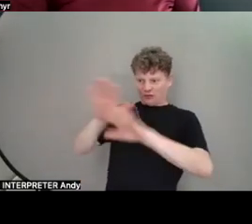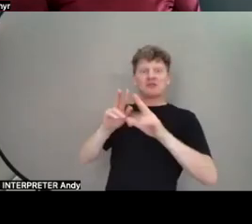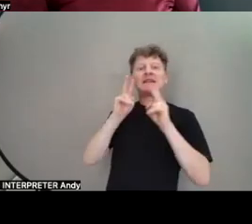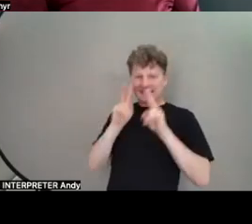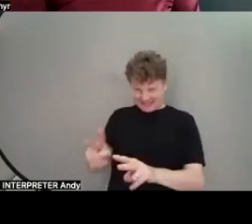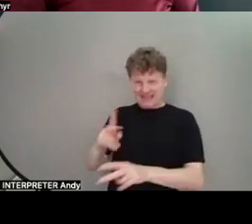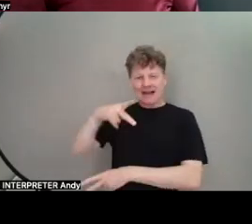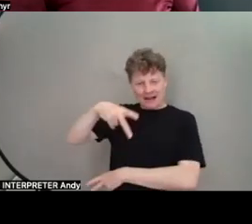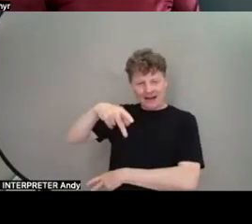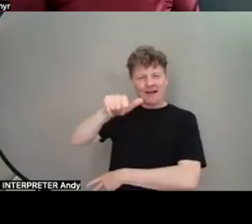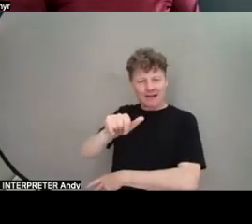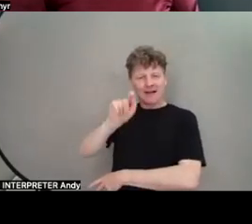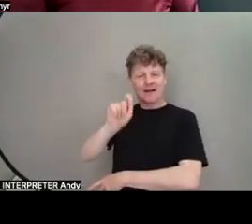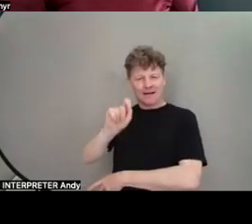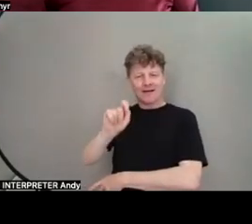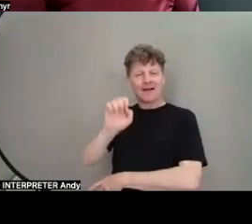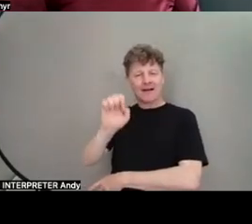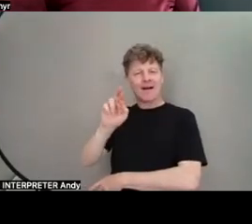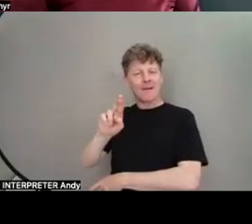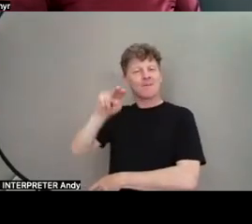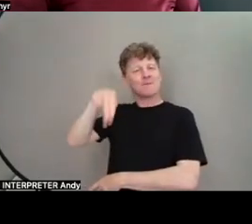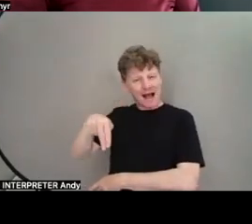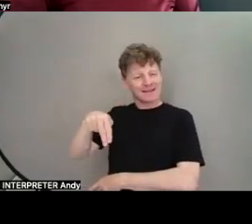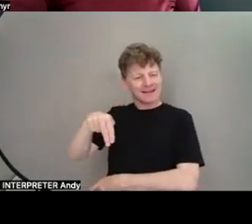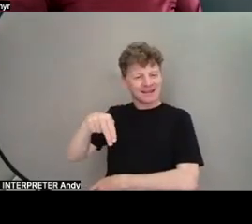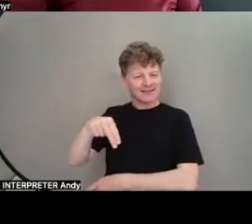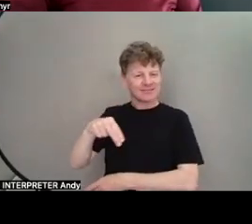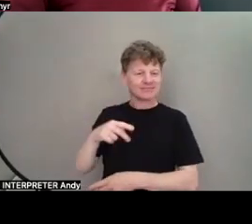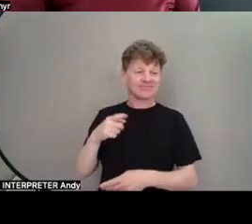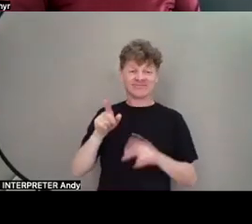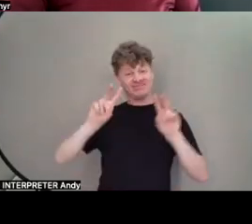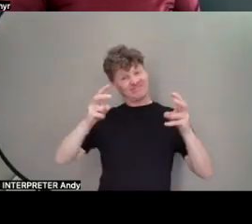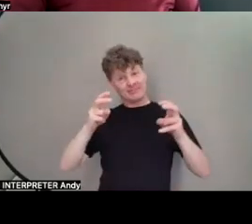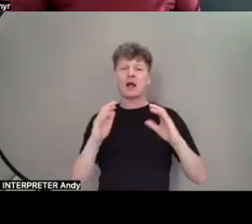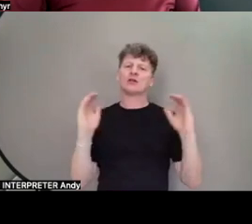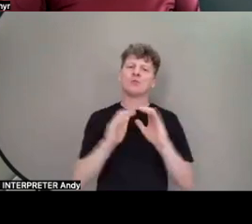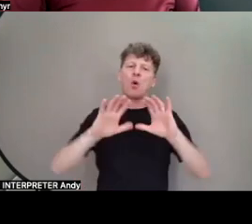that these networks are organized into what we call small world networks.